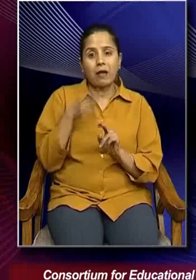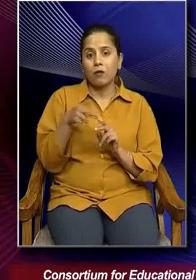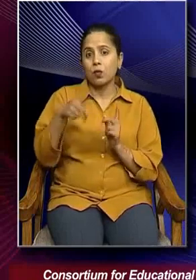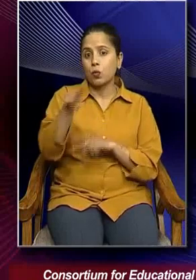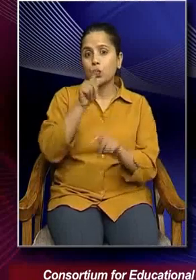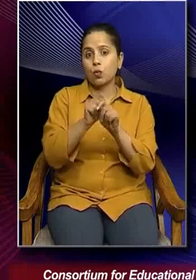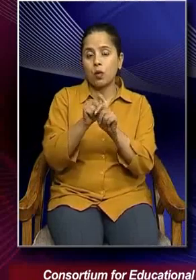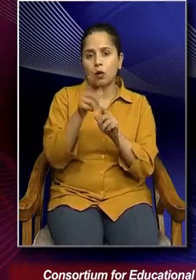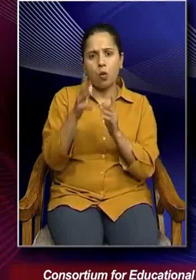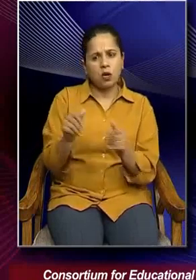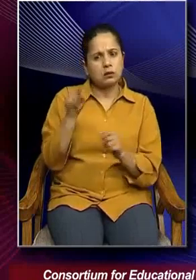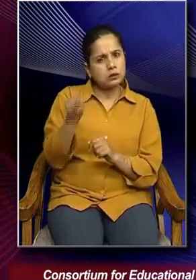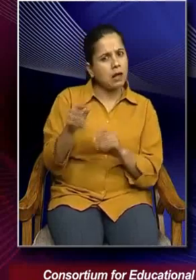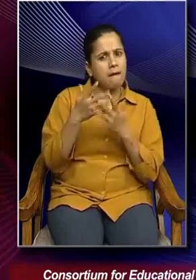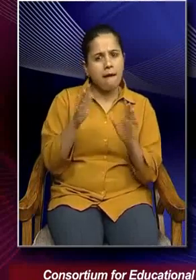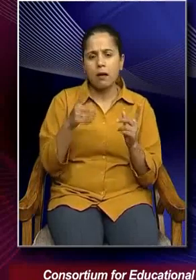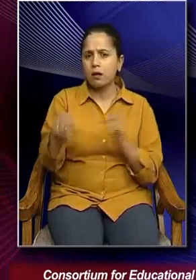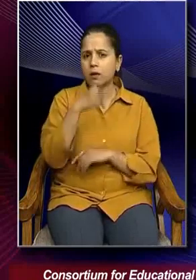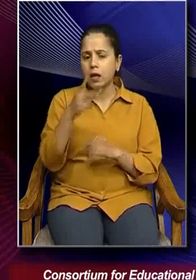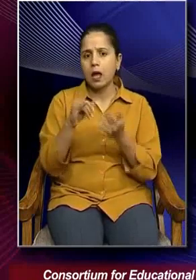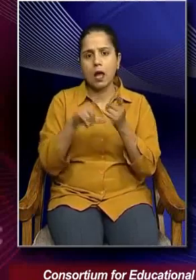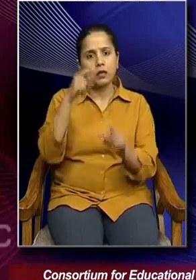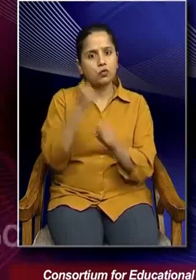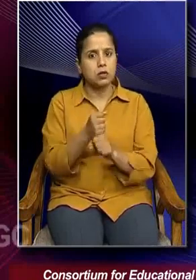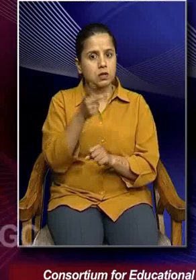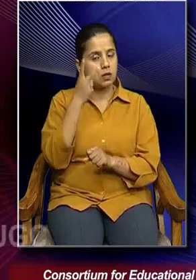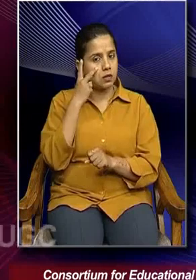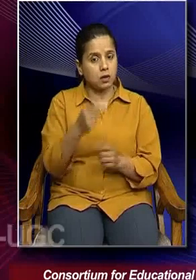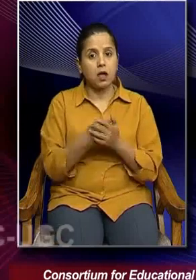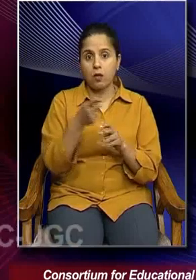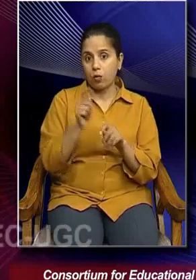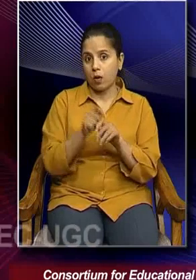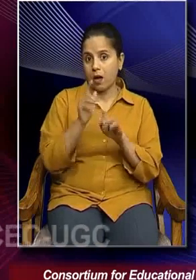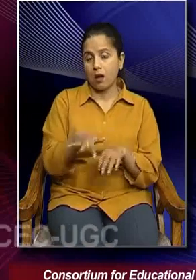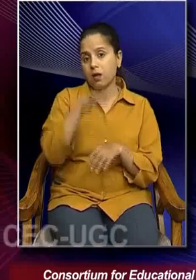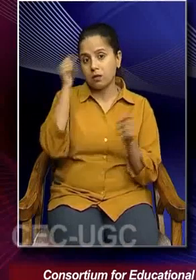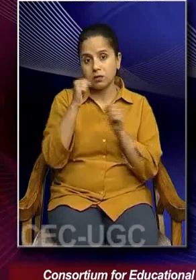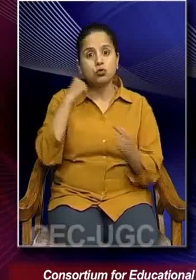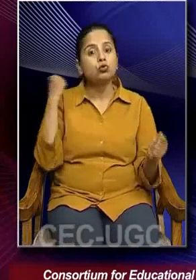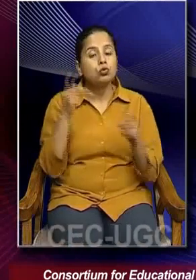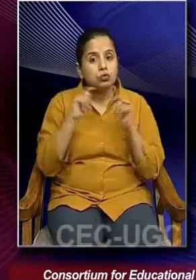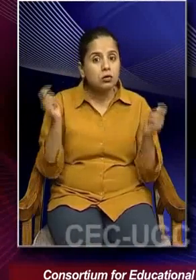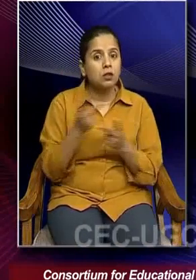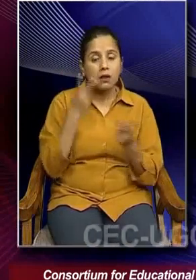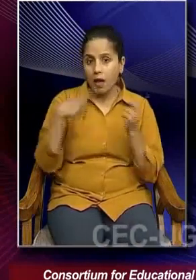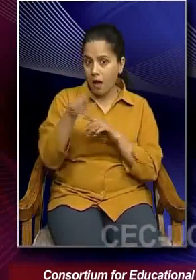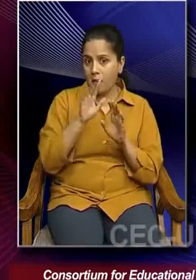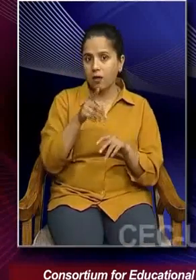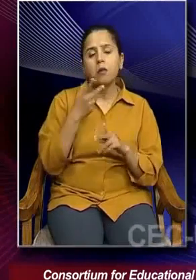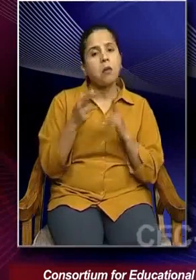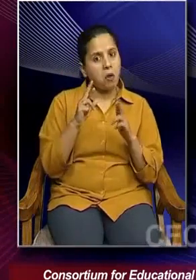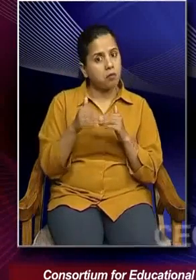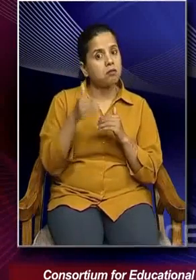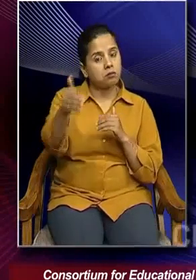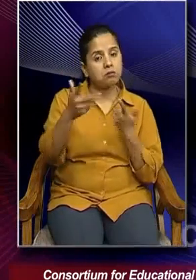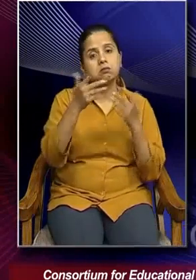to address any one of the SDG, in this case if you are working on climate actions, so there are likely to be